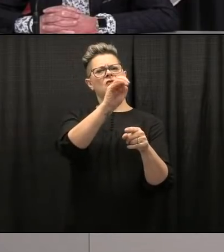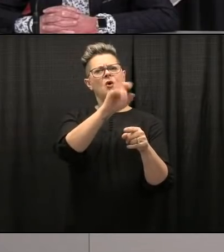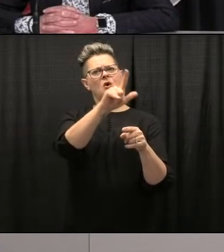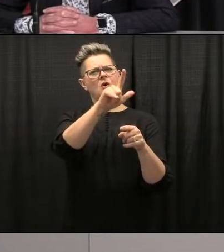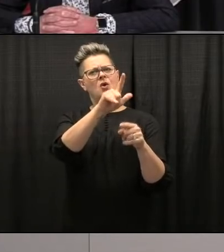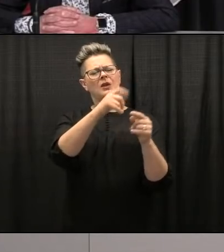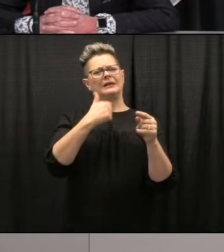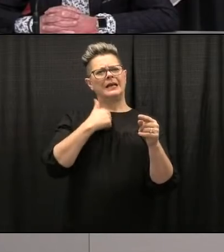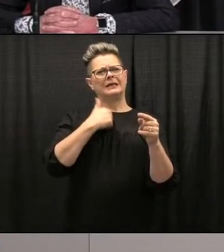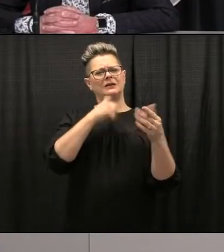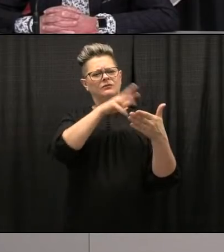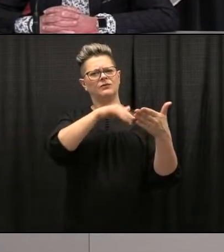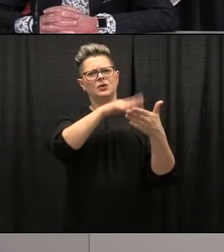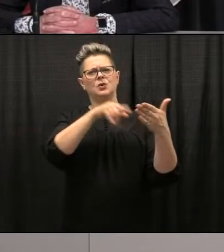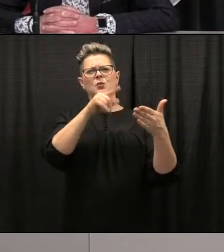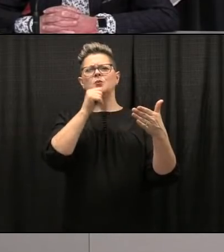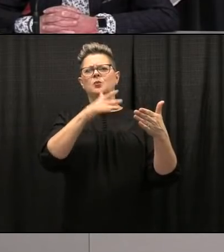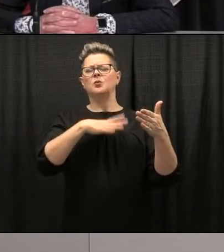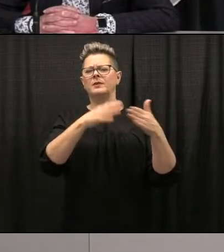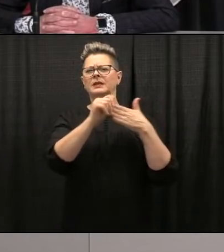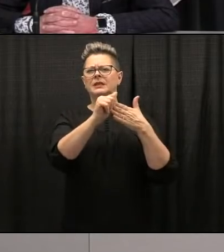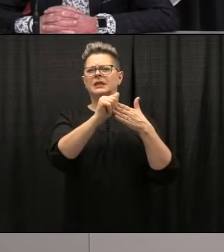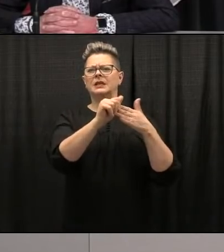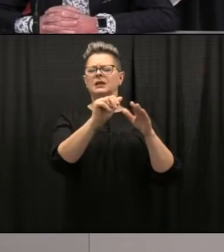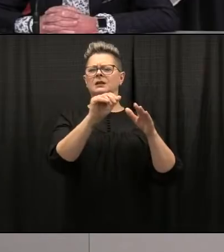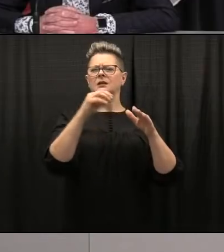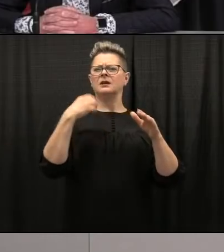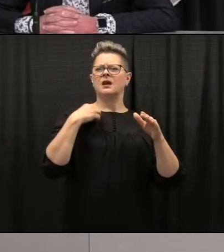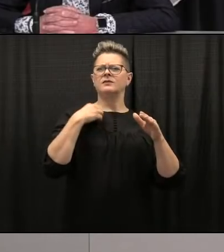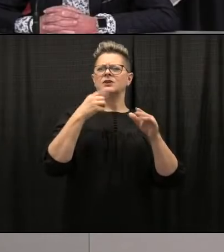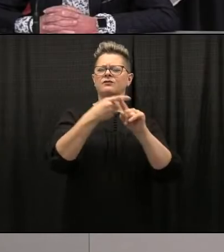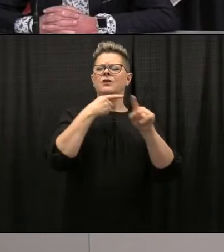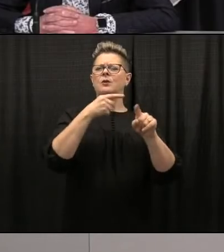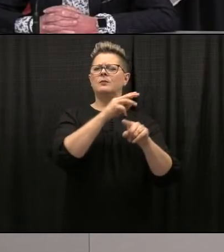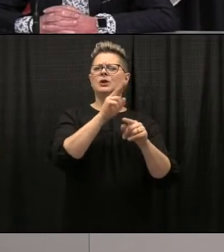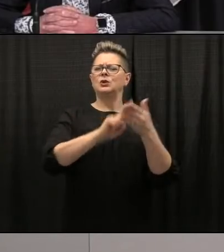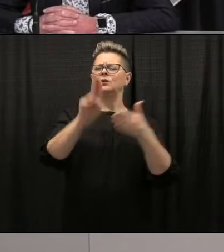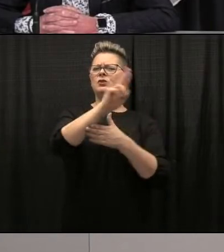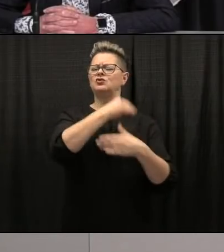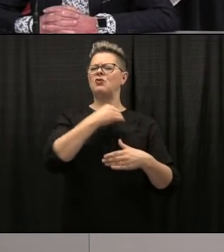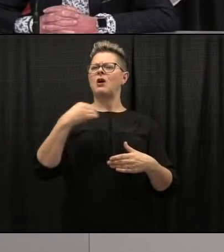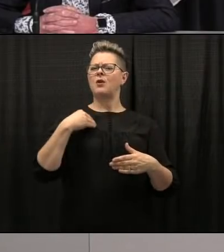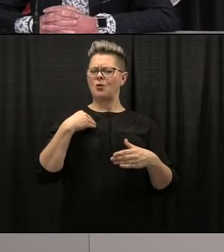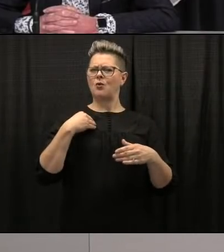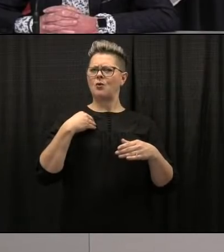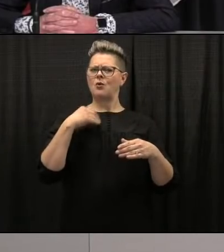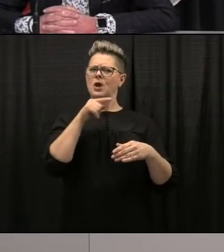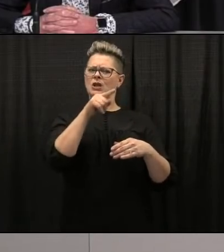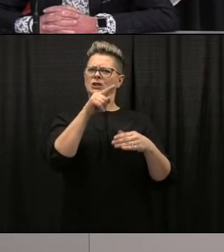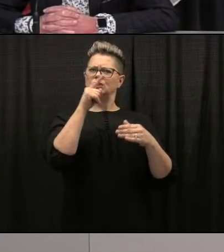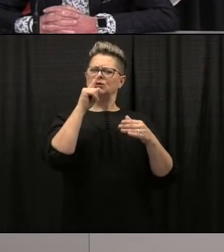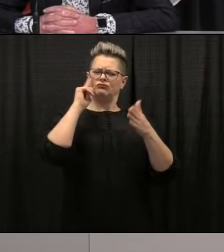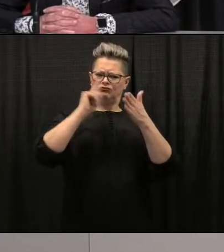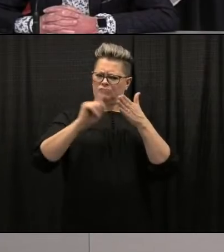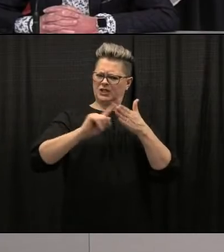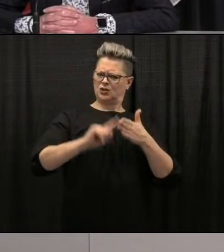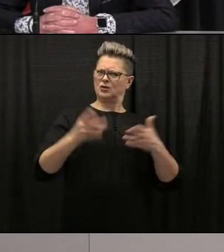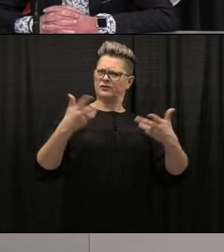The lead author was a woman named Tara Moriarty of the University of Toronto, and her finding was